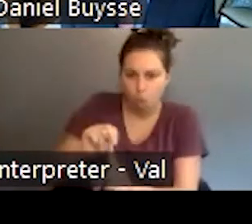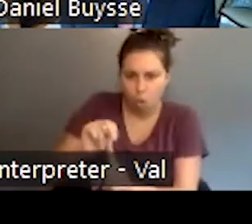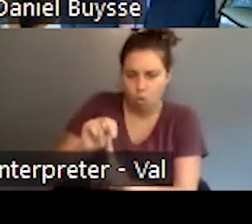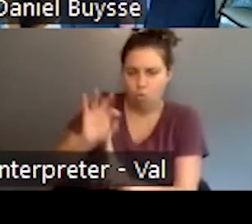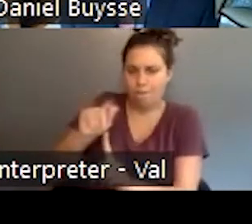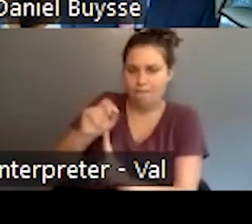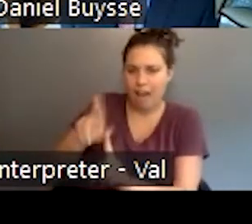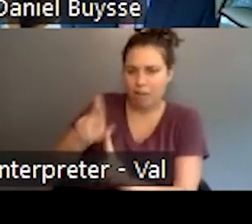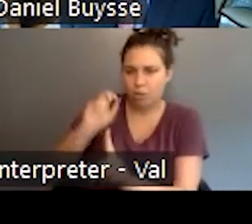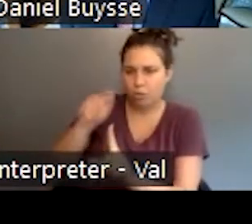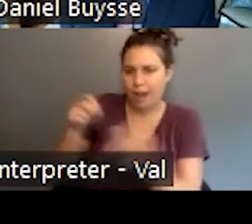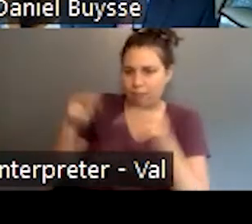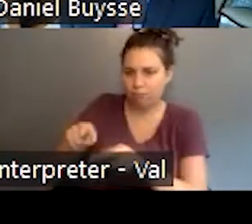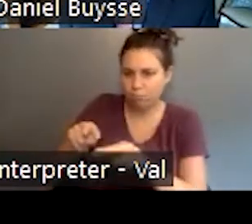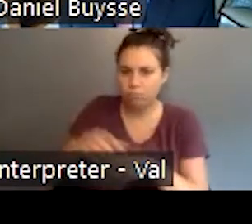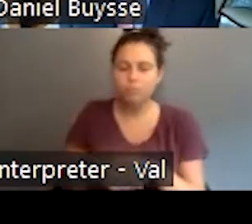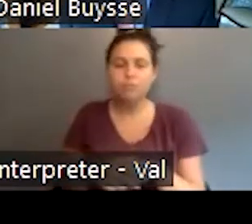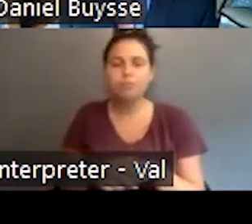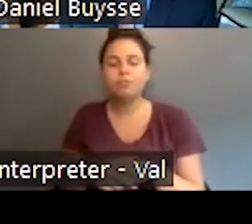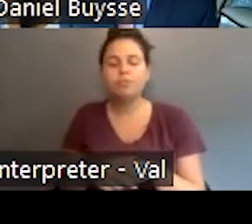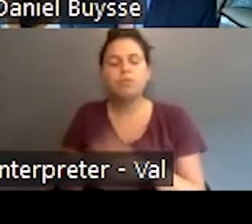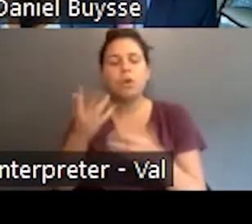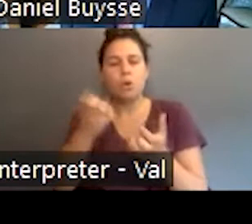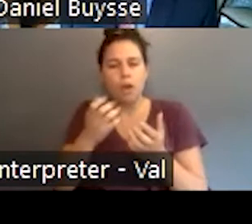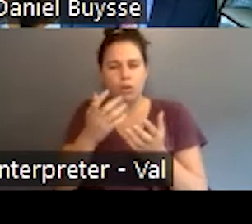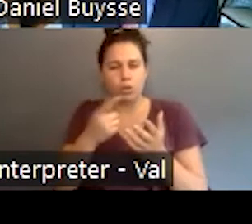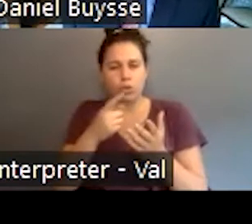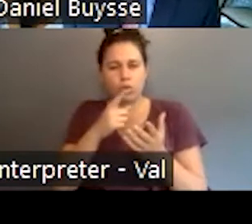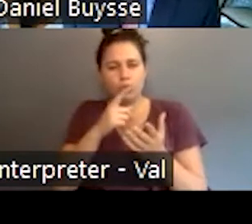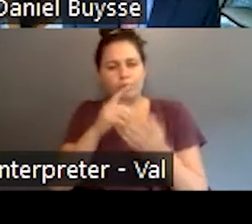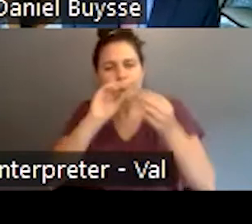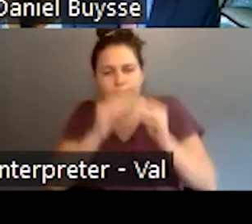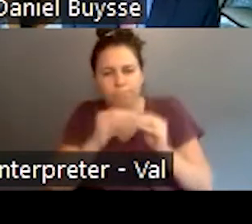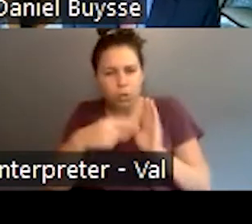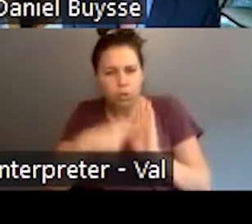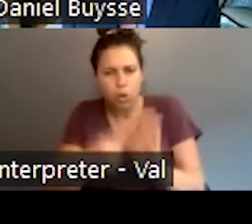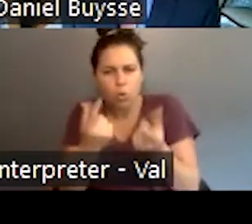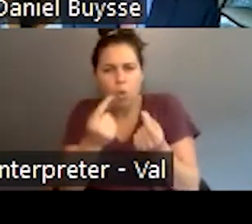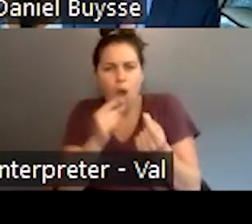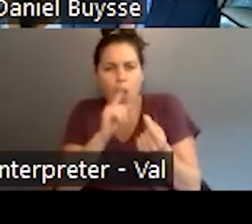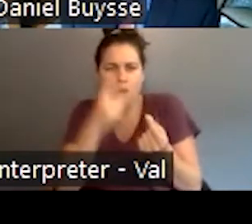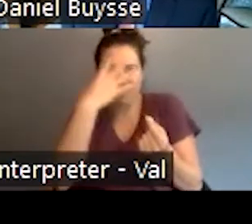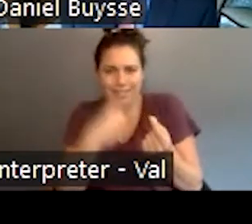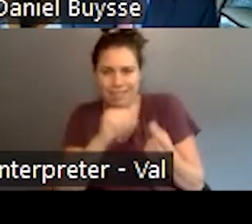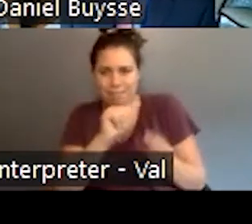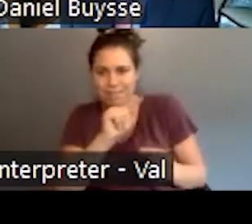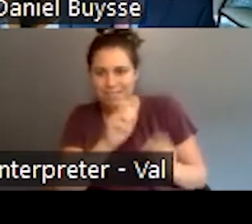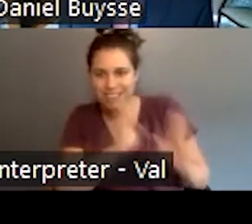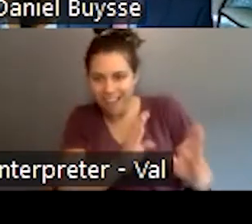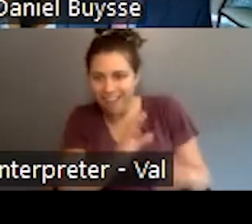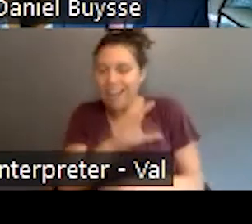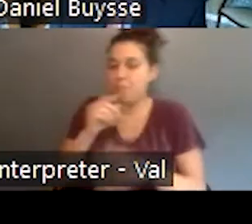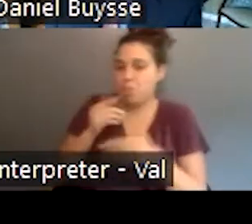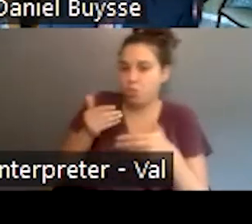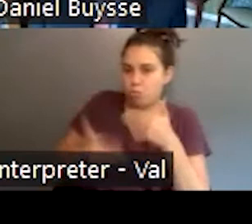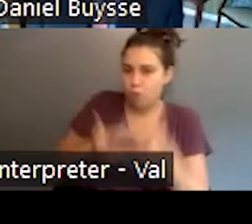would try to characterize aspects of sleep that describe both the state-like qualities of sleep and its process over